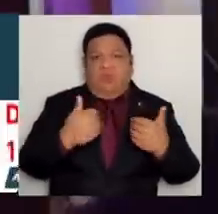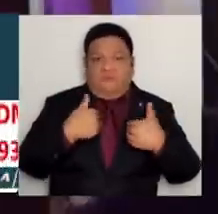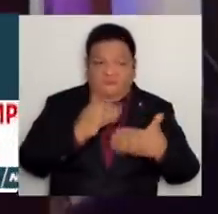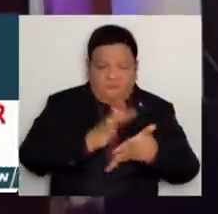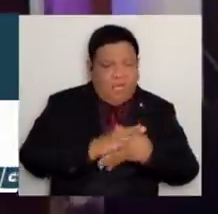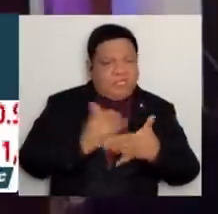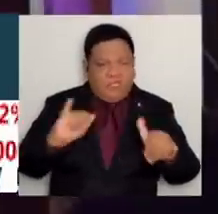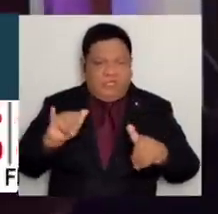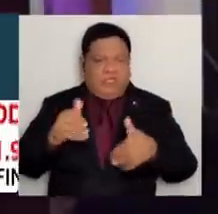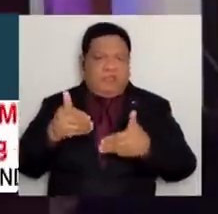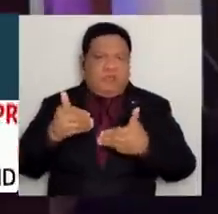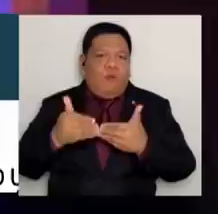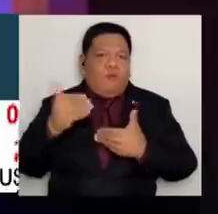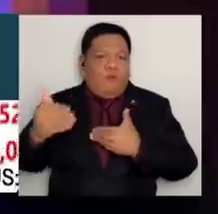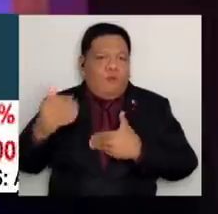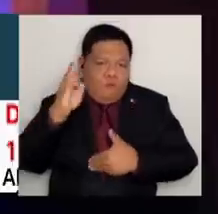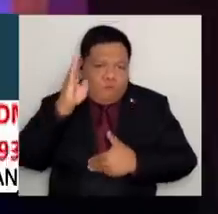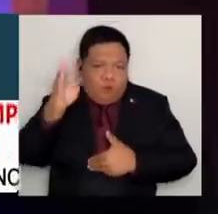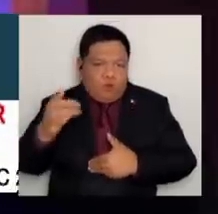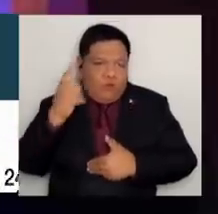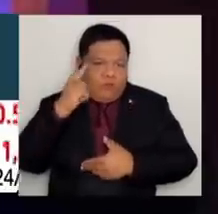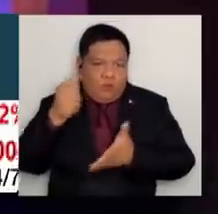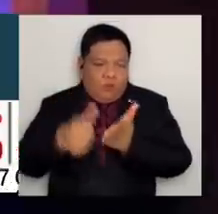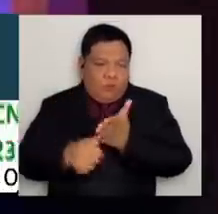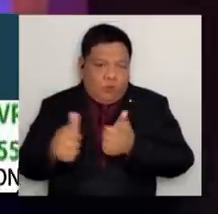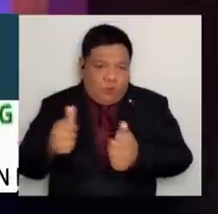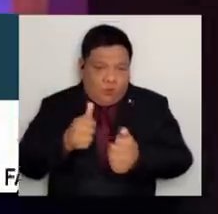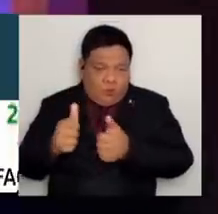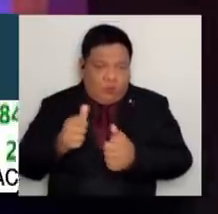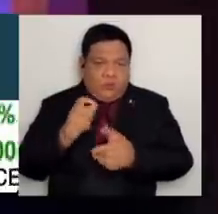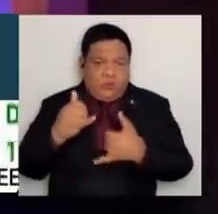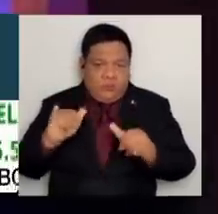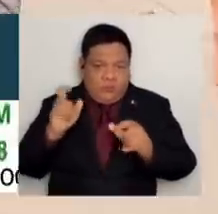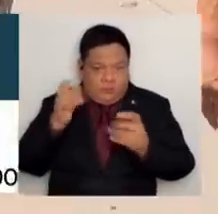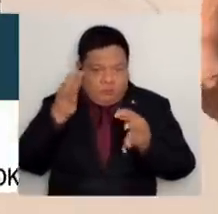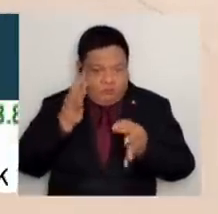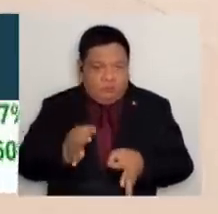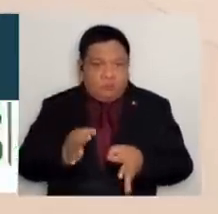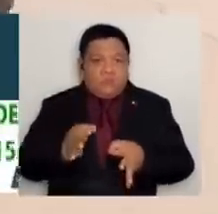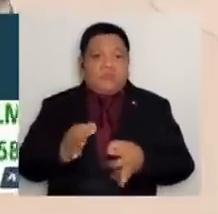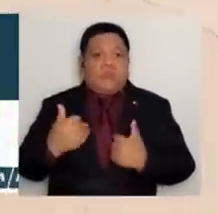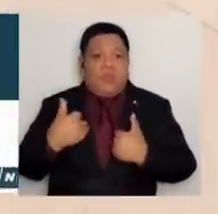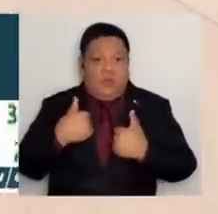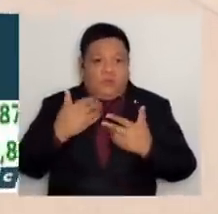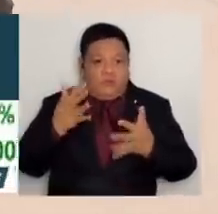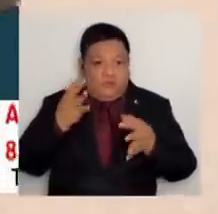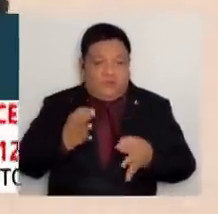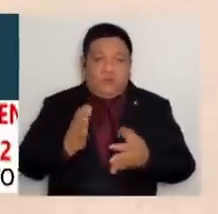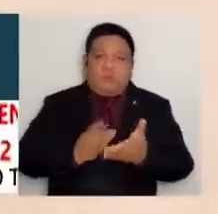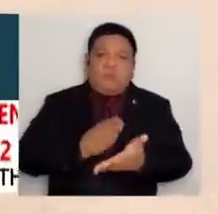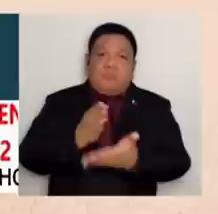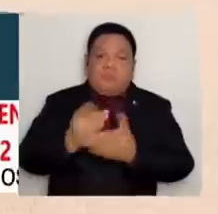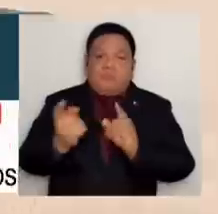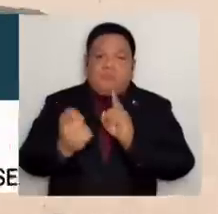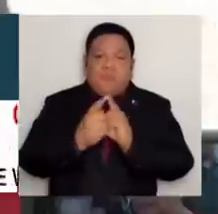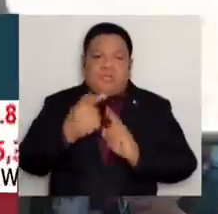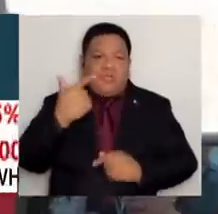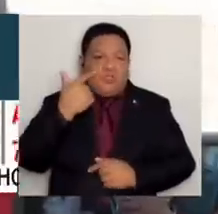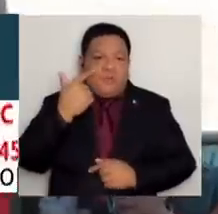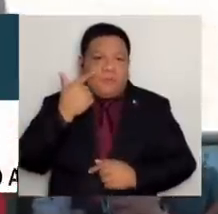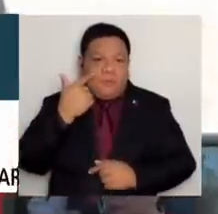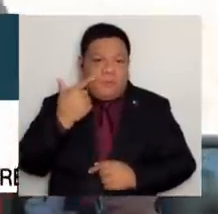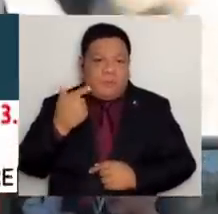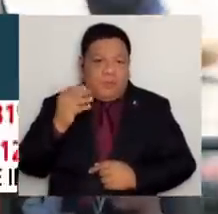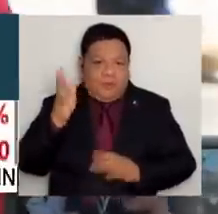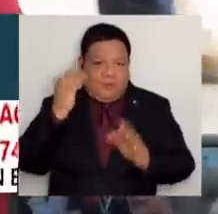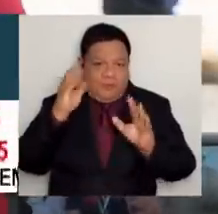rumored presidential candidate in the 2022 elections, recently traveled to meet former President Gloria Macapagal Arroyo in Pasay